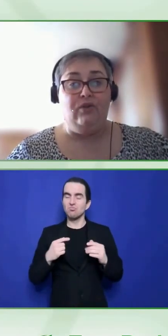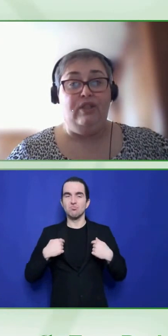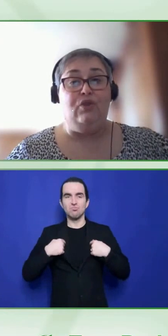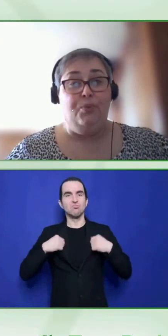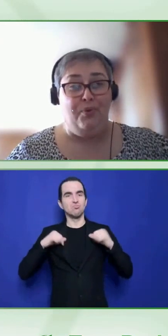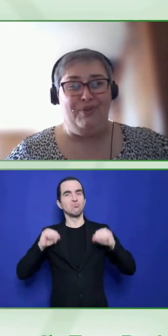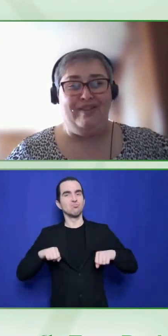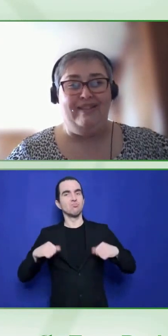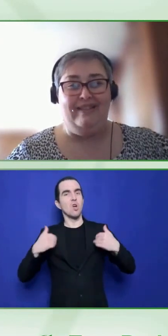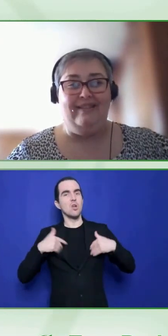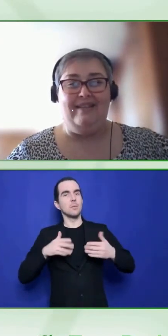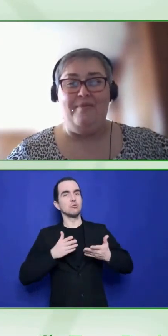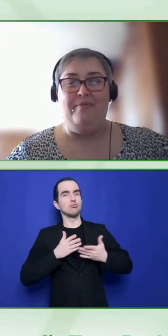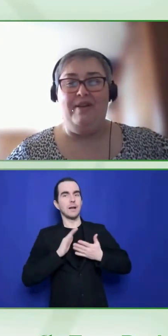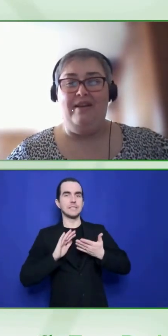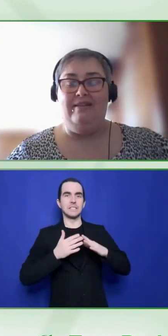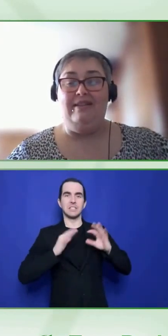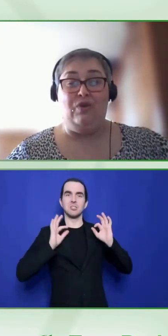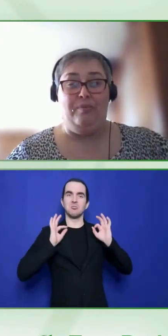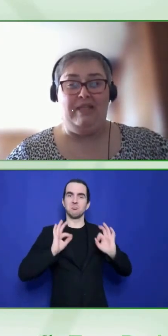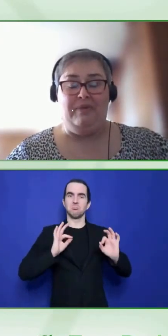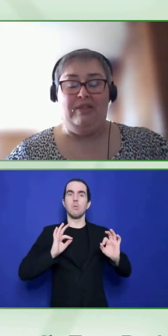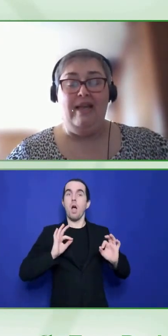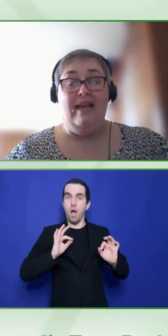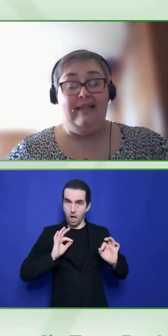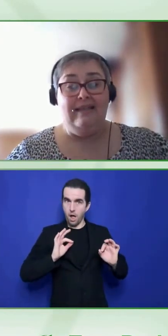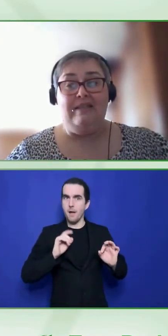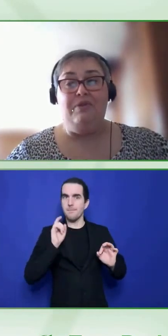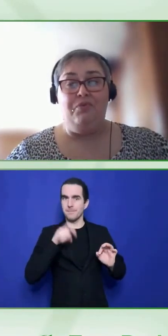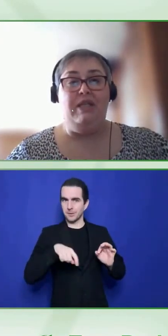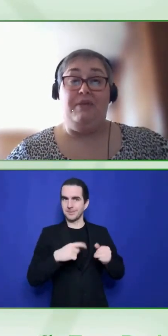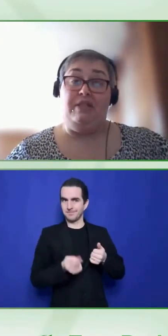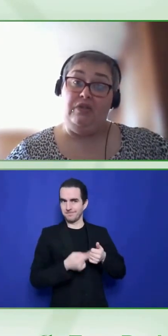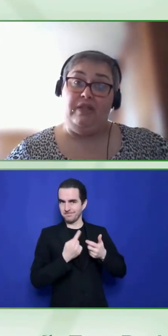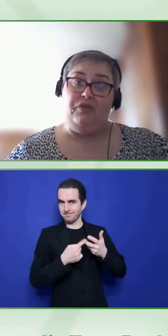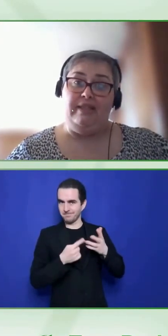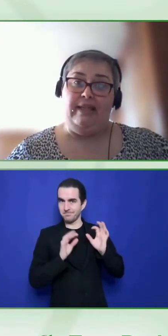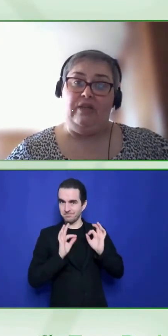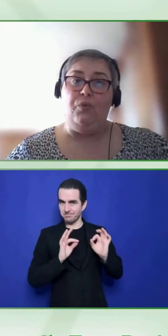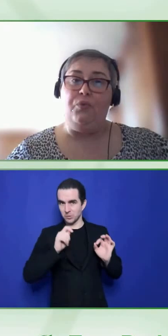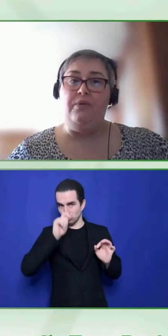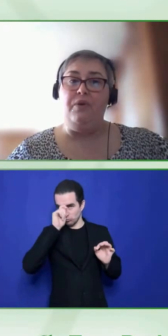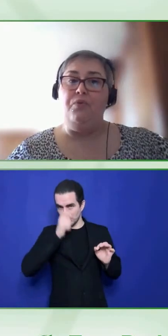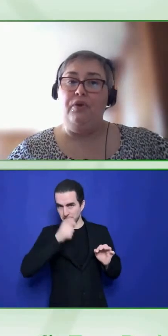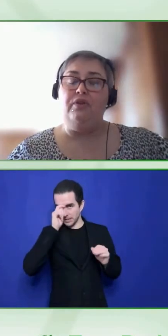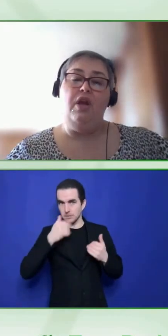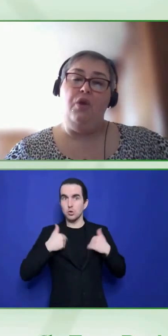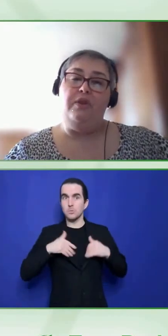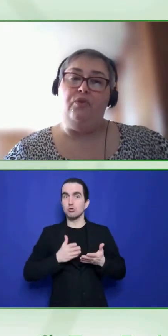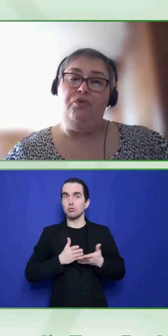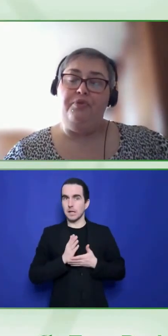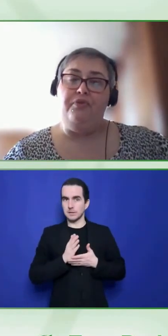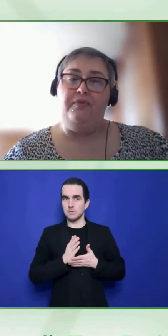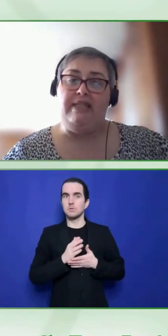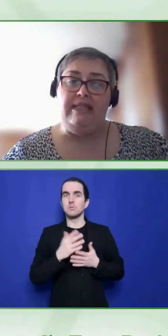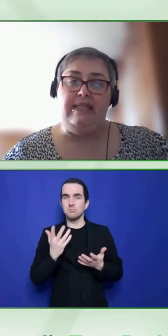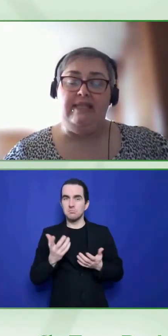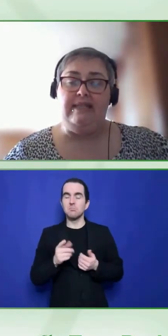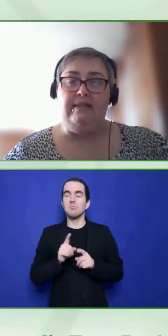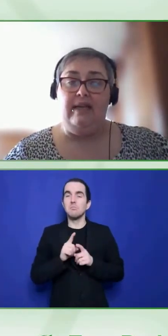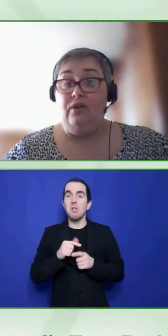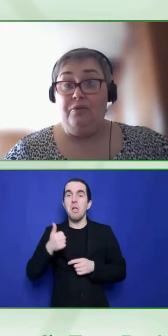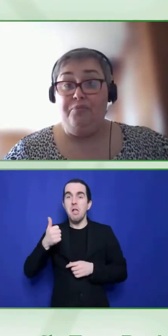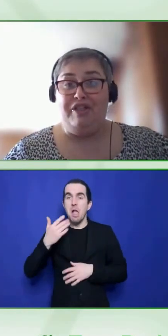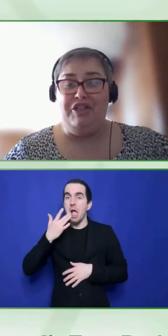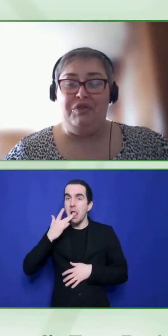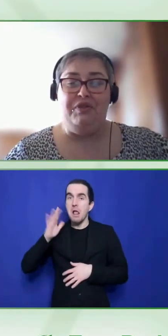tools to actually support this commitment. And that has been really particularly interesting. So we worked with a group of cities